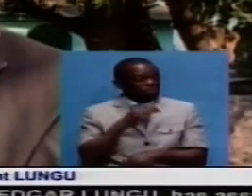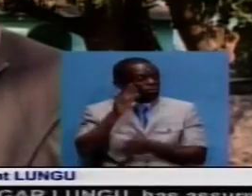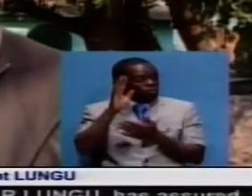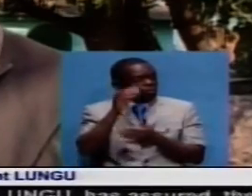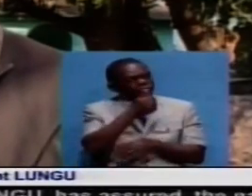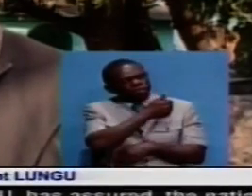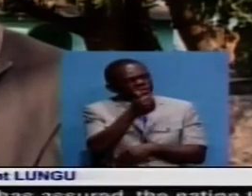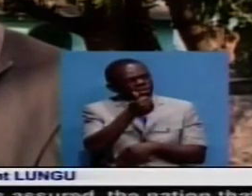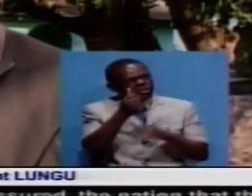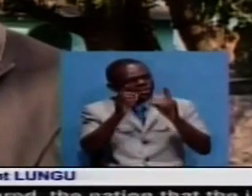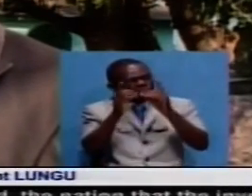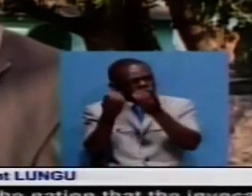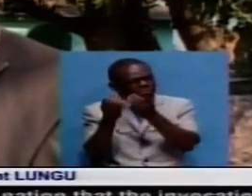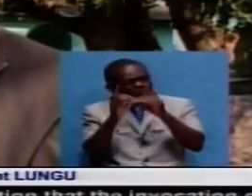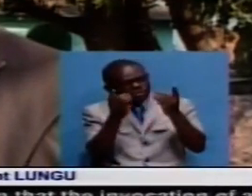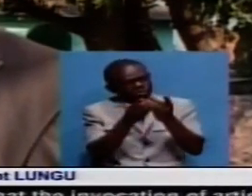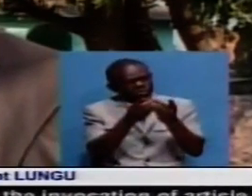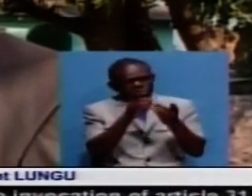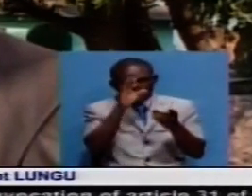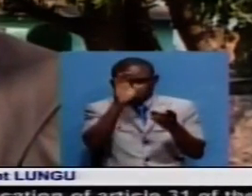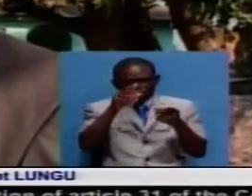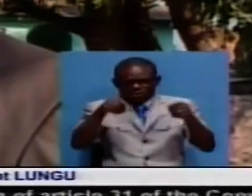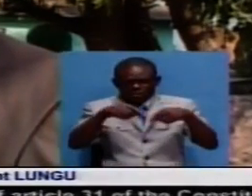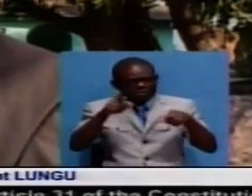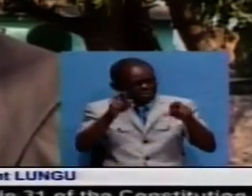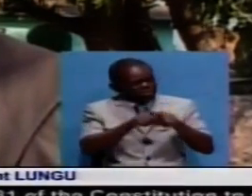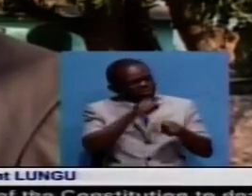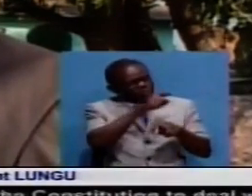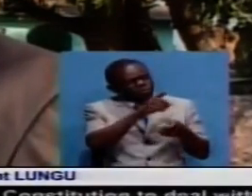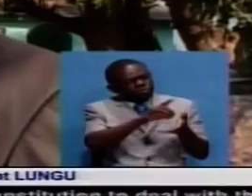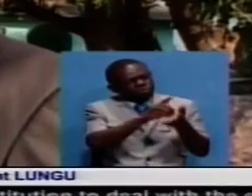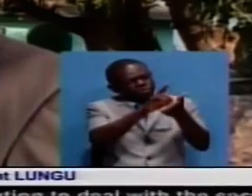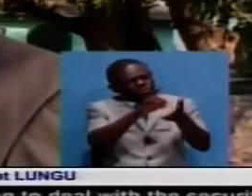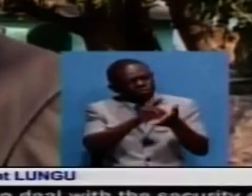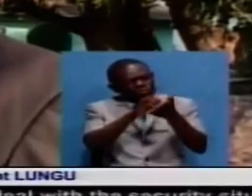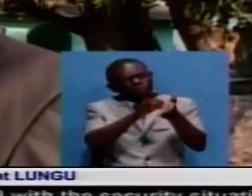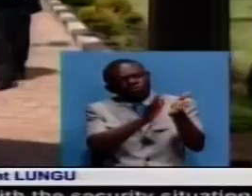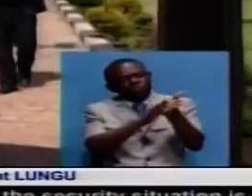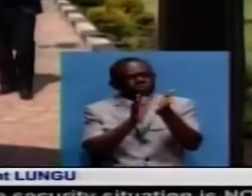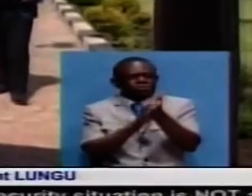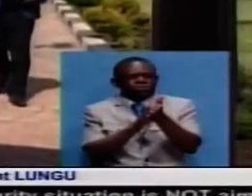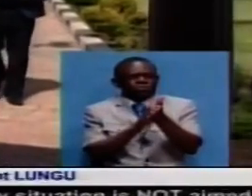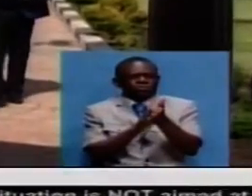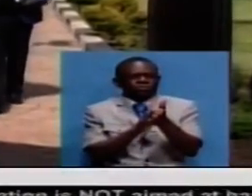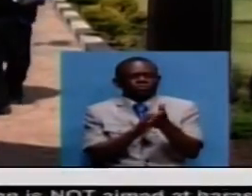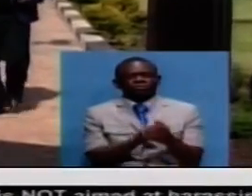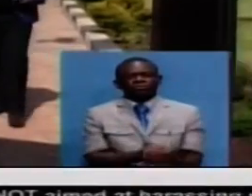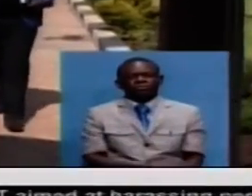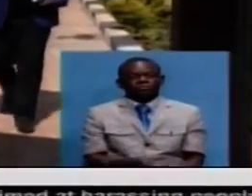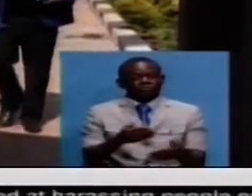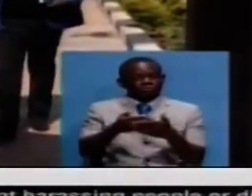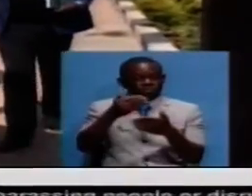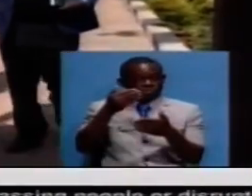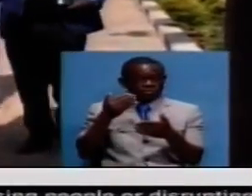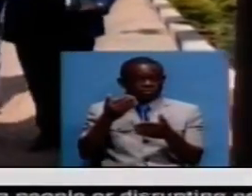our province, and not only these that have received these donations today. Earlier, Mr.